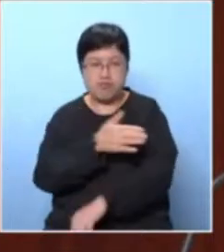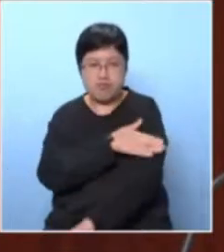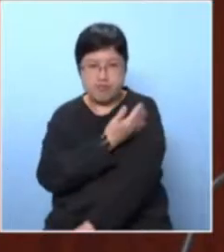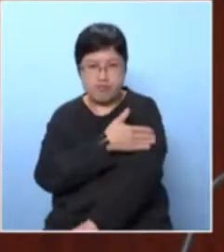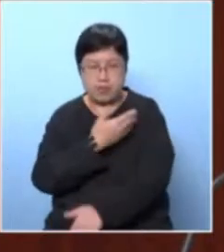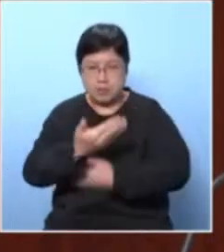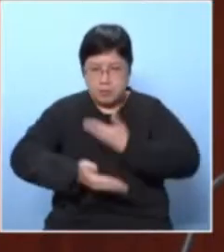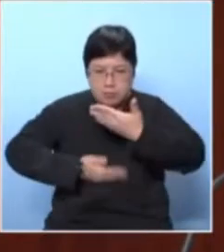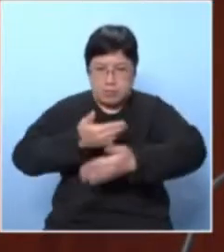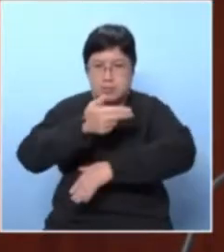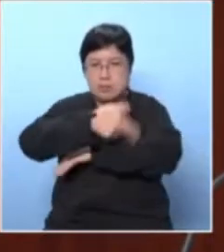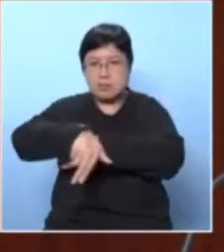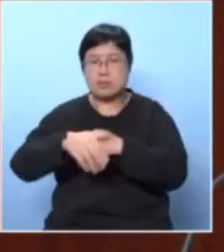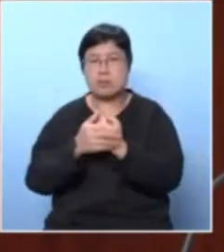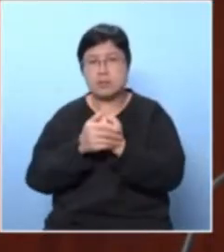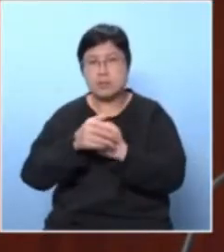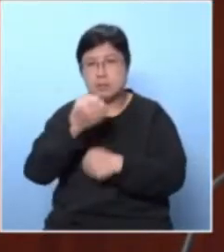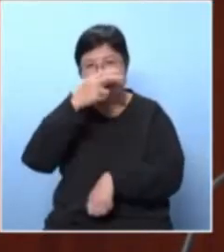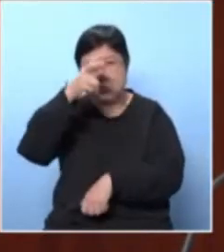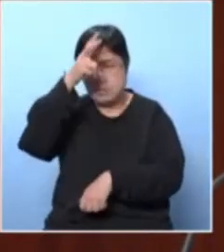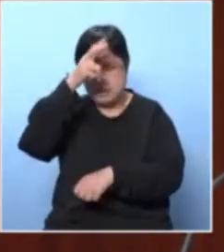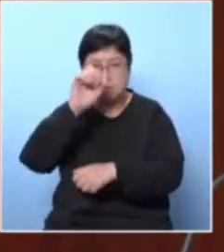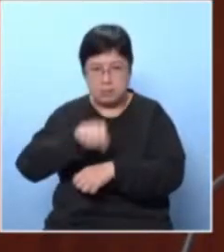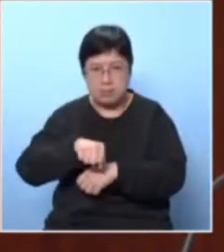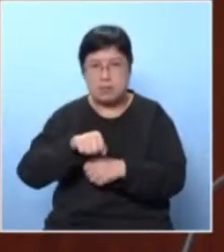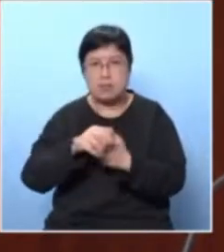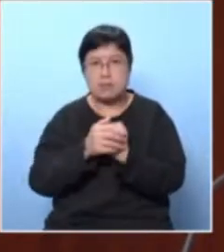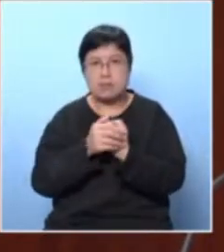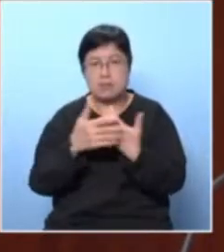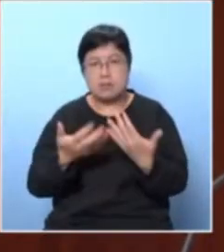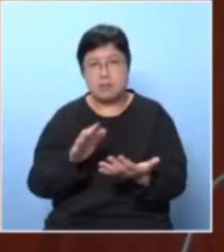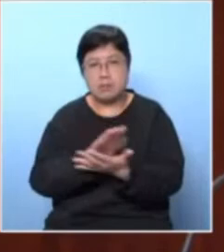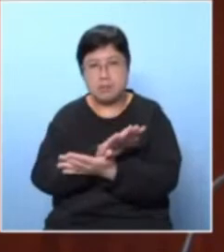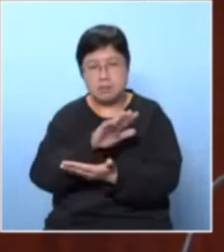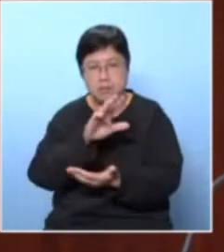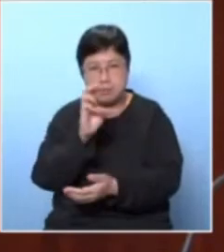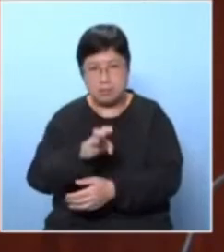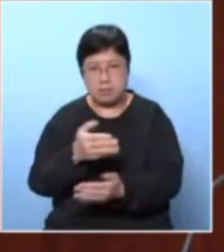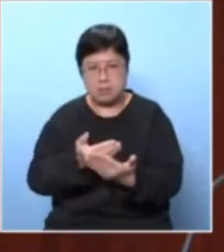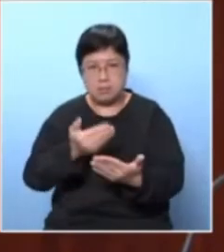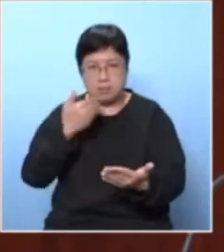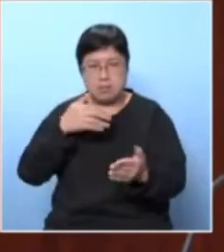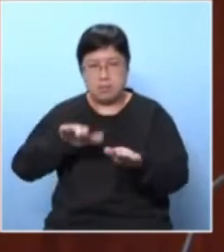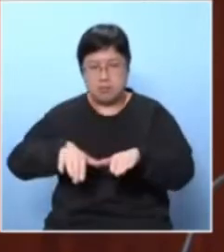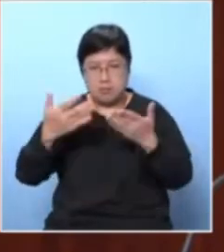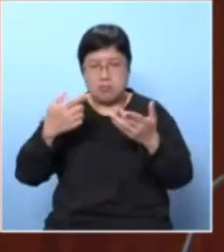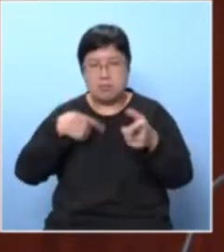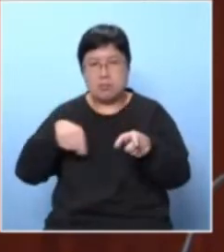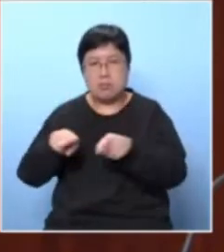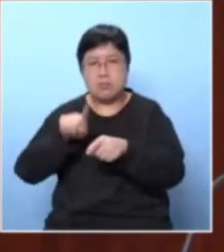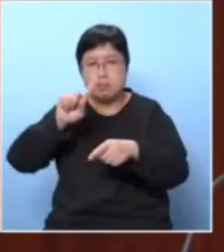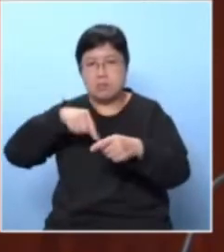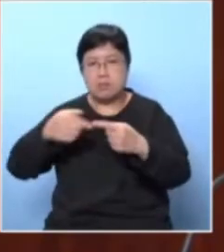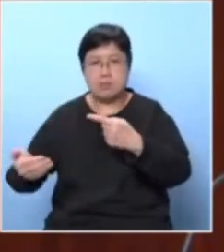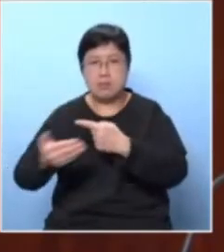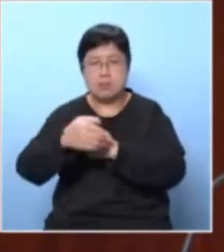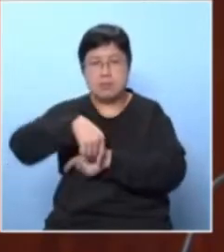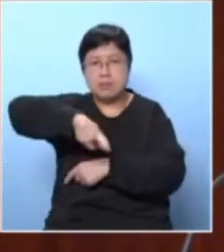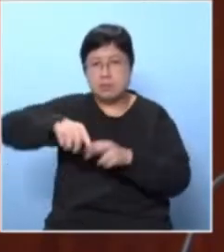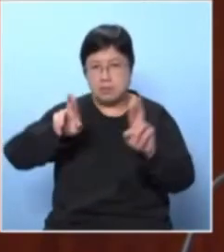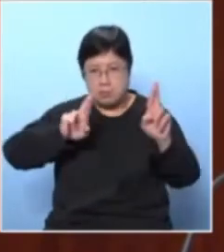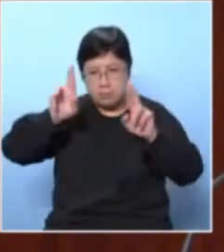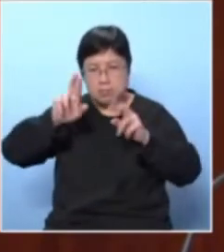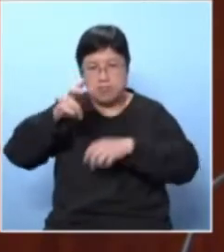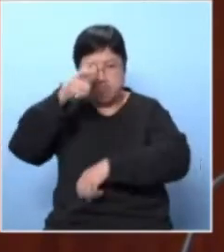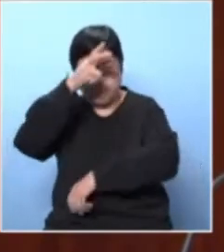quarter of next year or earlier for consultation with staff. And 3, introduce the Civil Service Staff Exchange Program with the